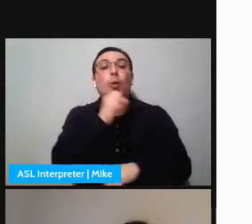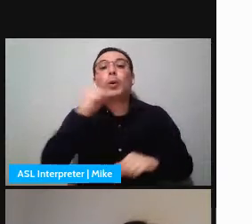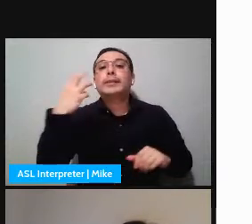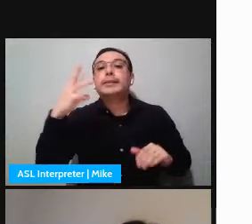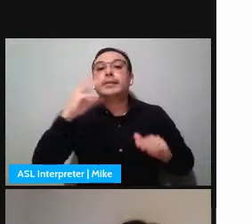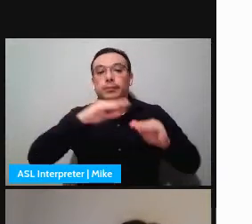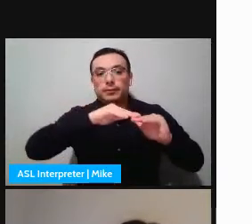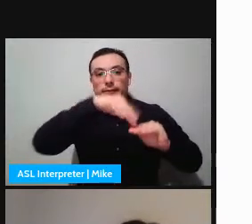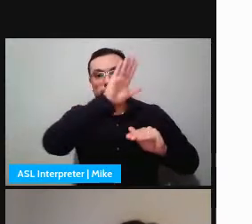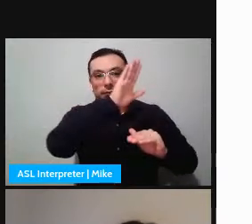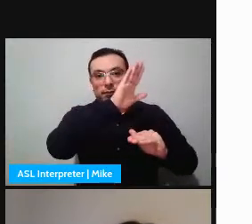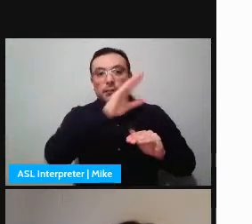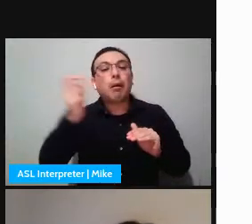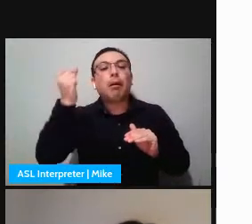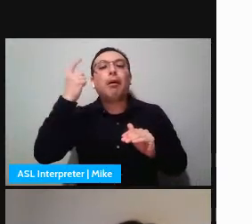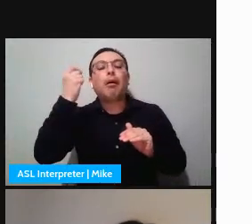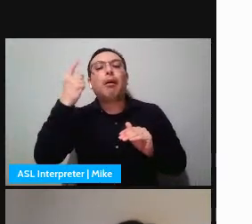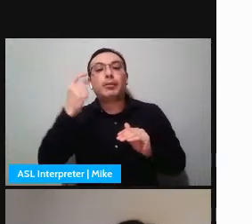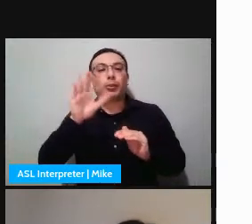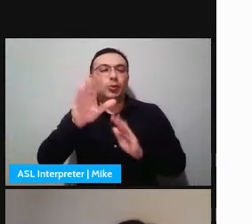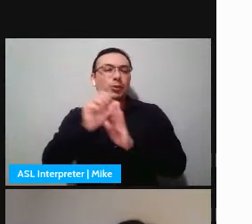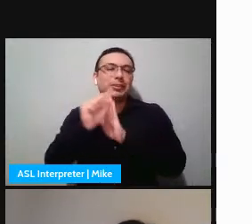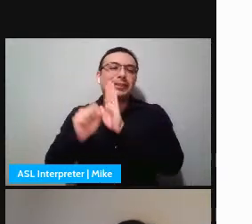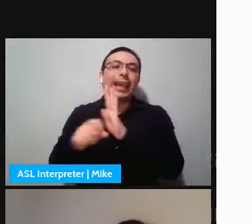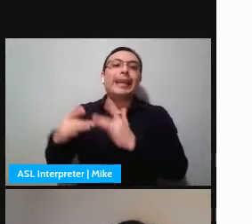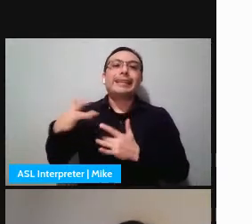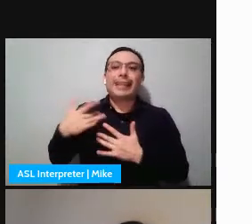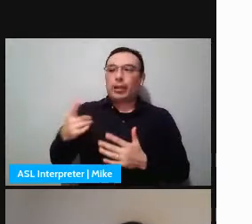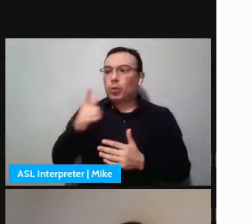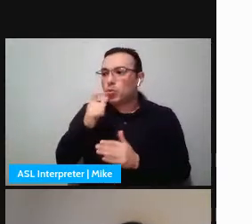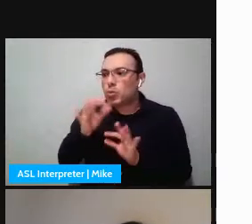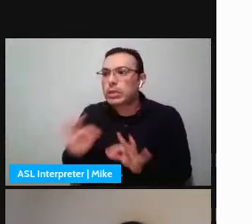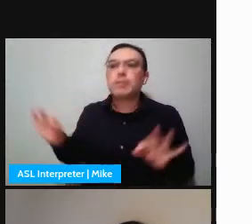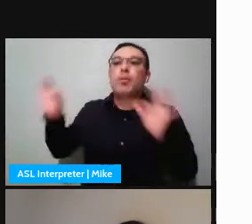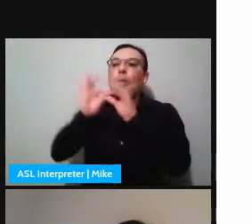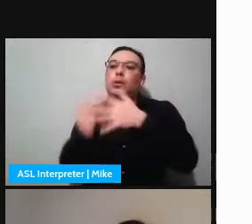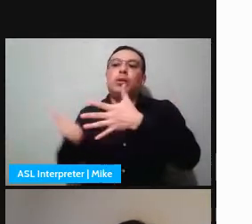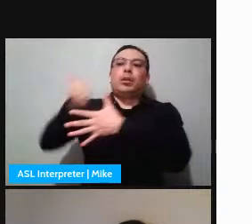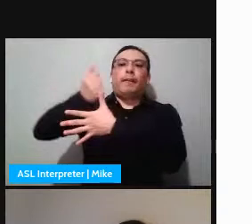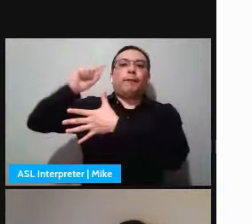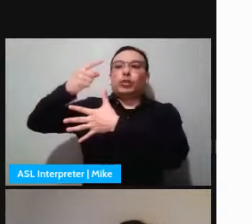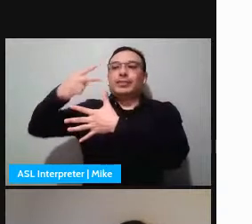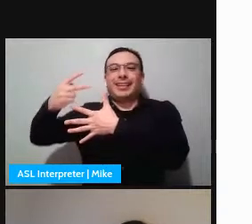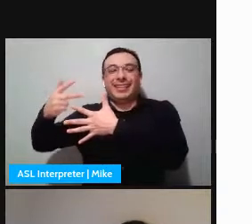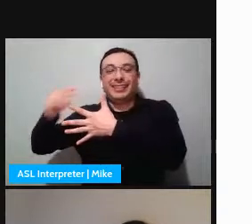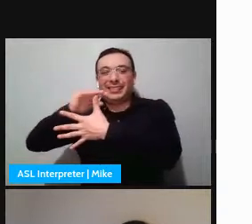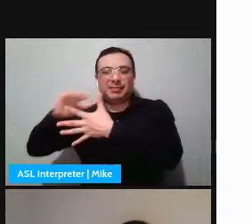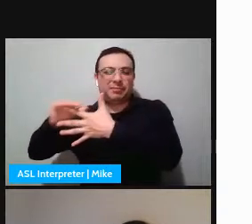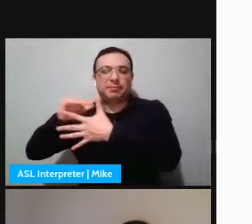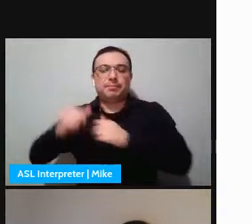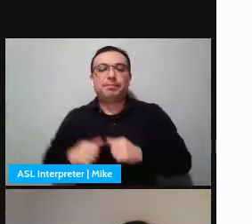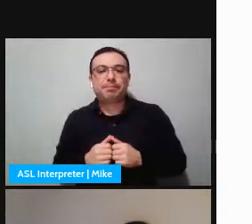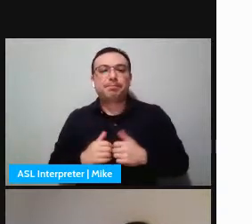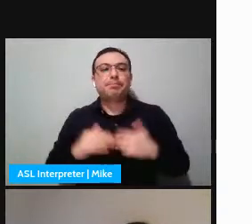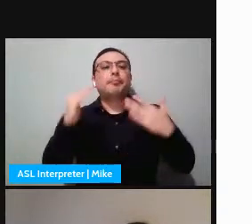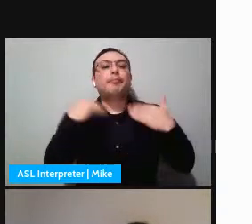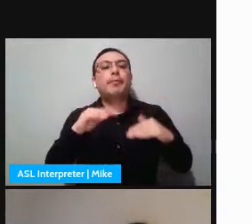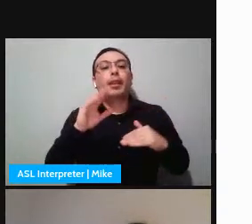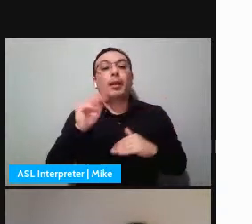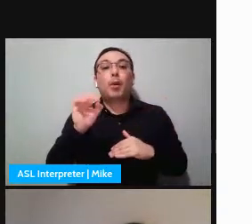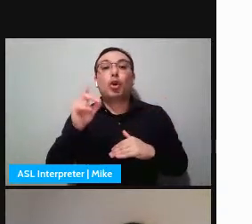assuming they're in one of the priority groups in your state that allows them to get vaccinated. Moderna is only for 18 and older right